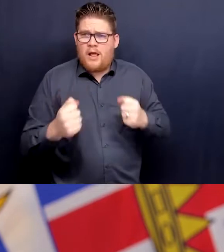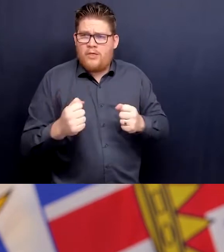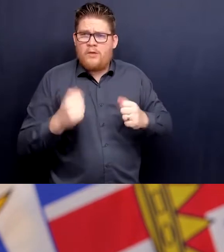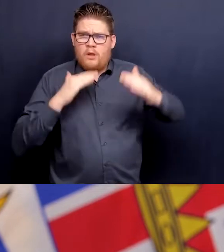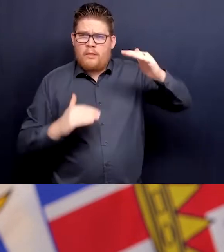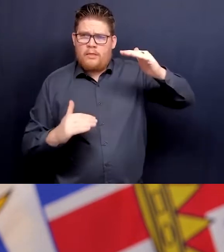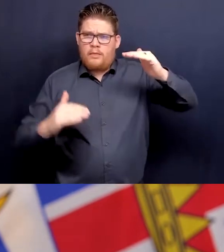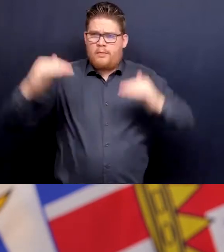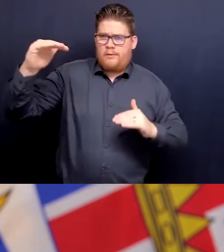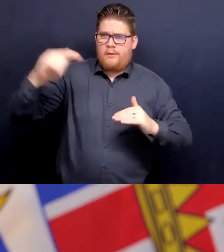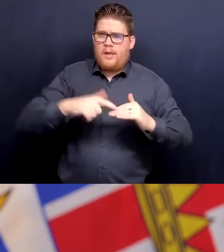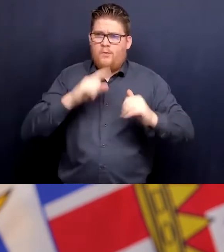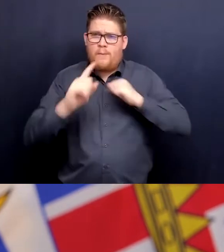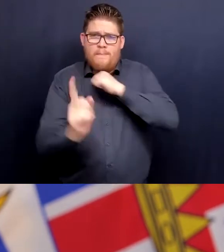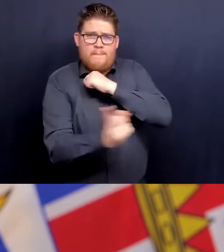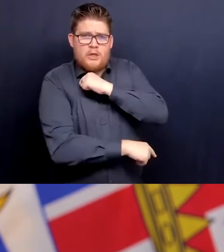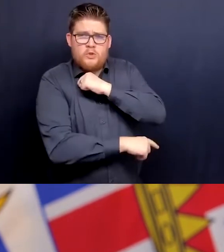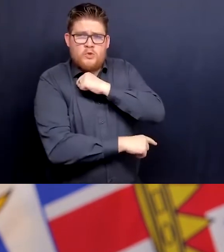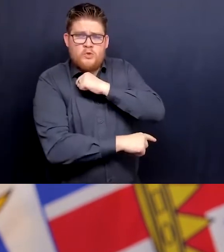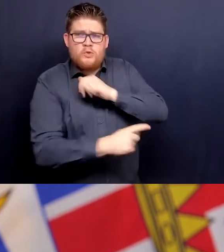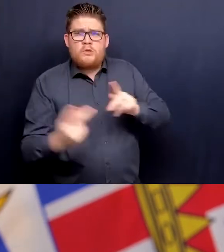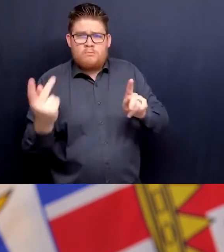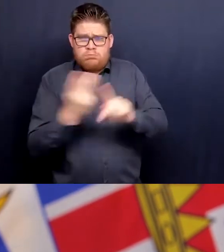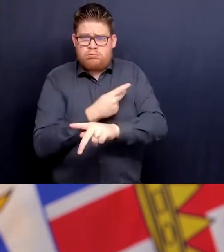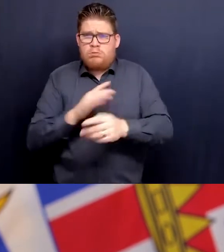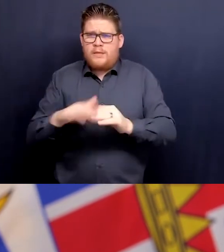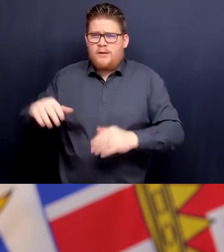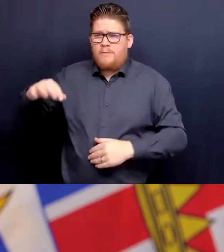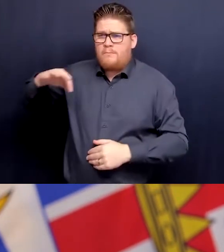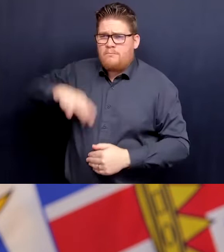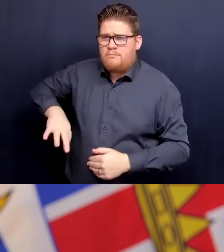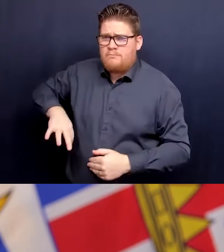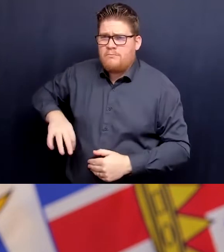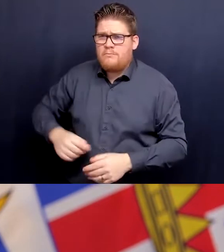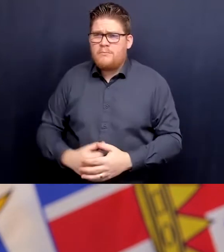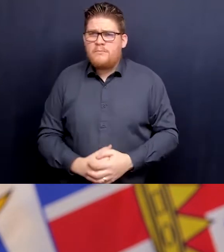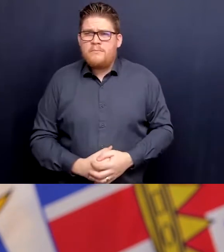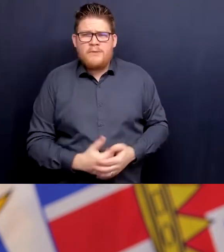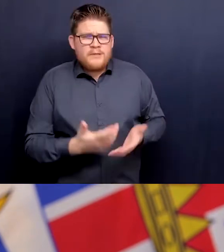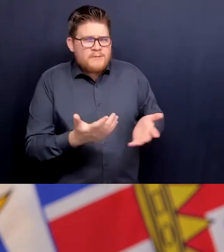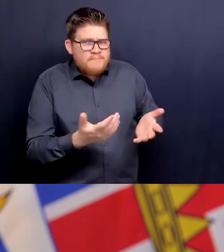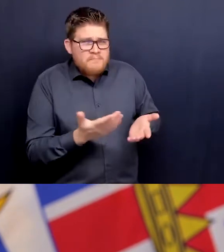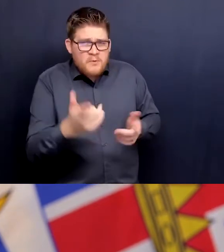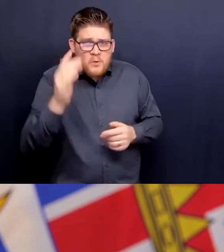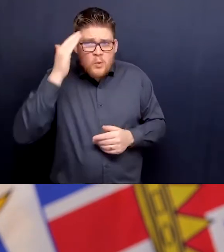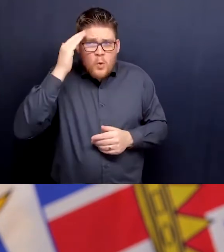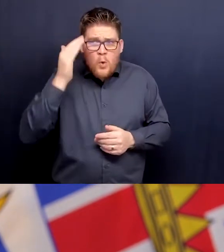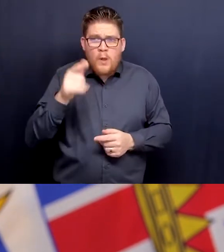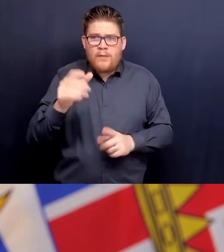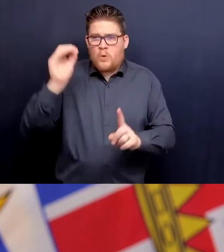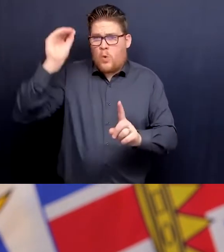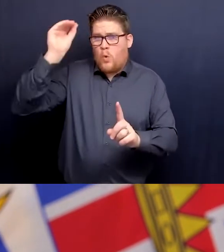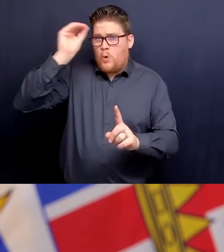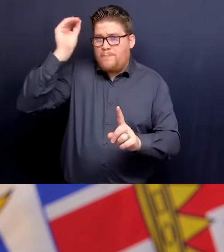as you know, is an opinion piece that was published on a social sciences network, and it is something that